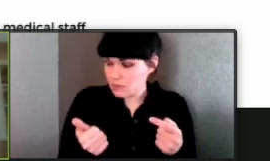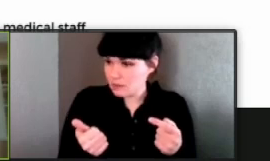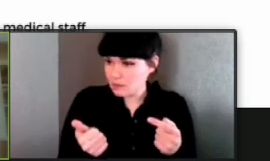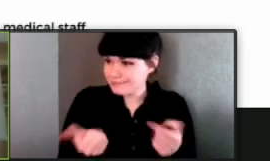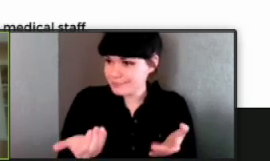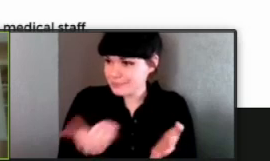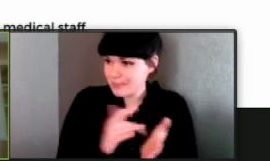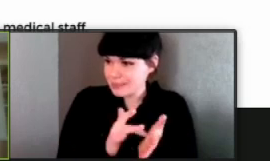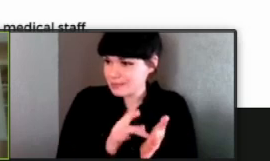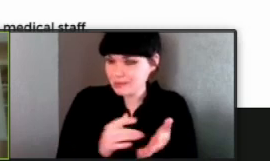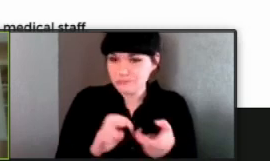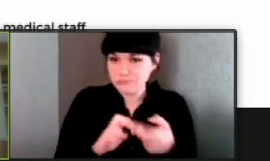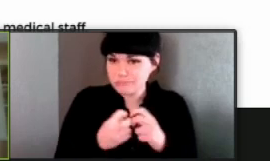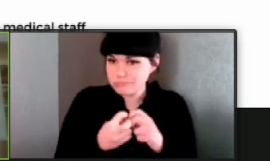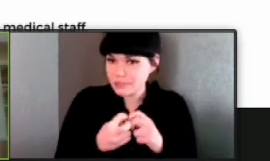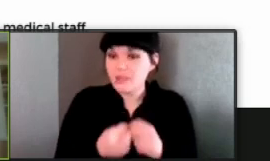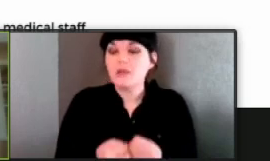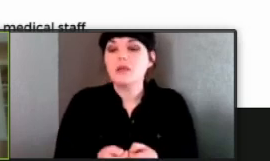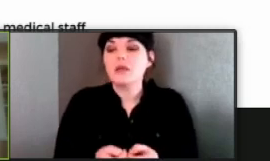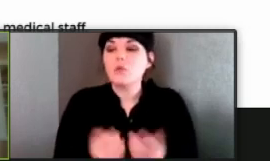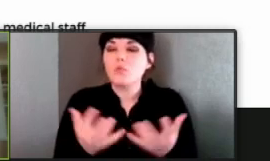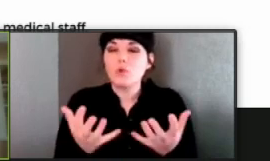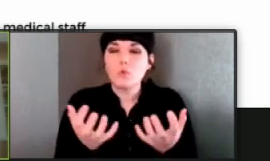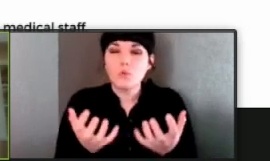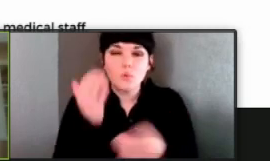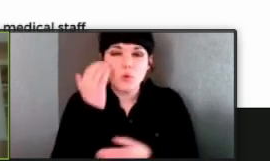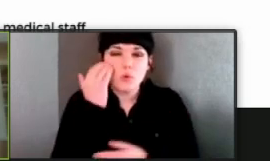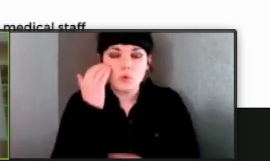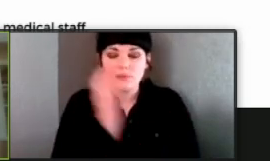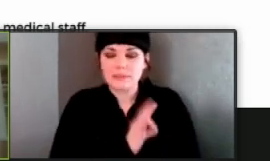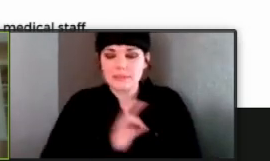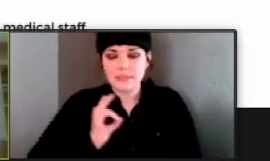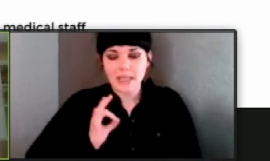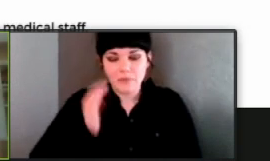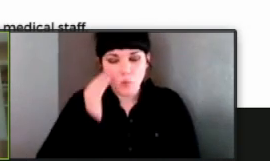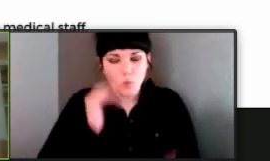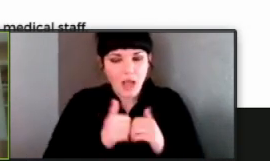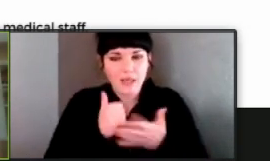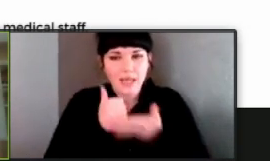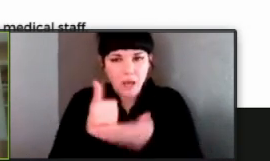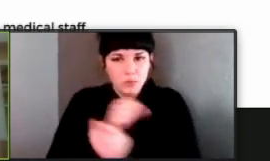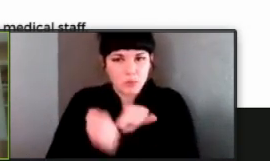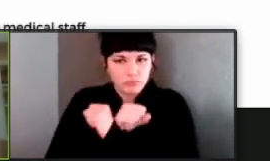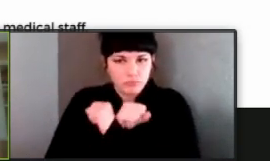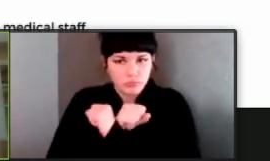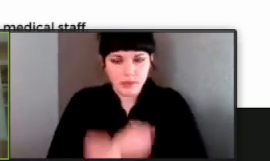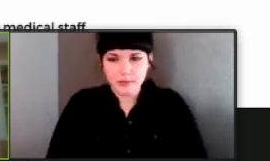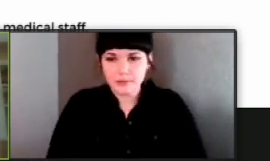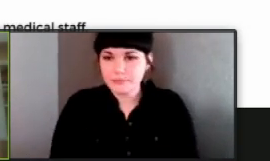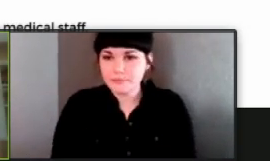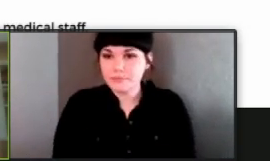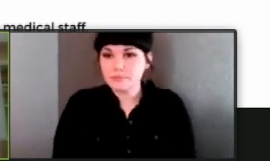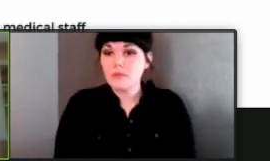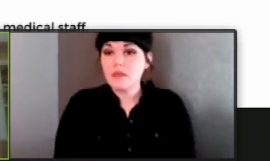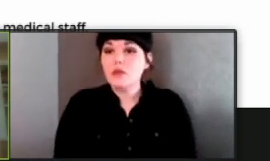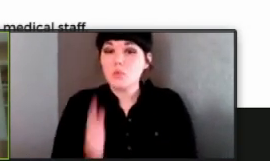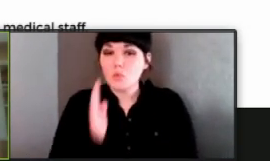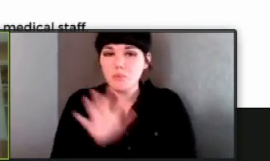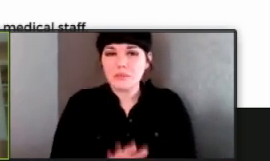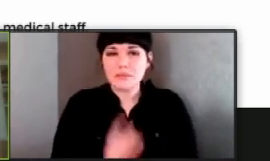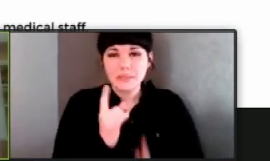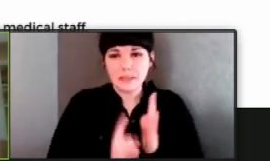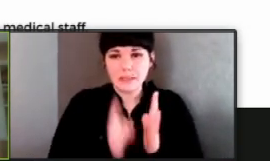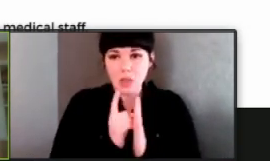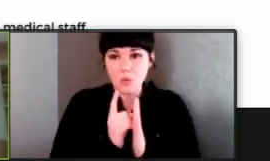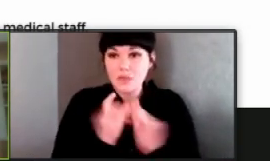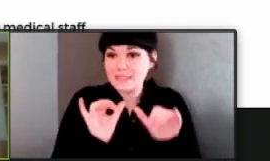extra precautions. Please anticipate about an hour for your appointment time and plan to remain in your car for the entire time. While